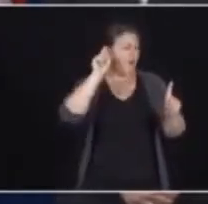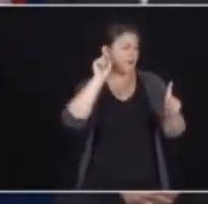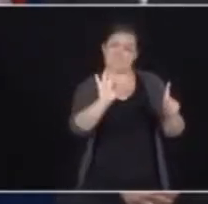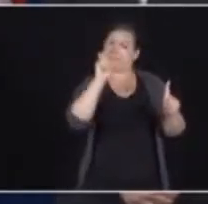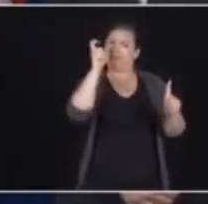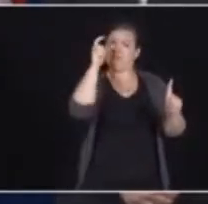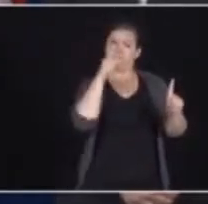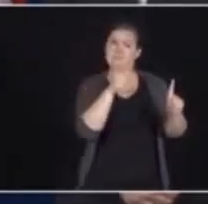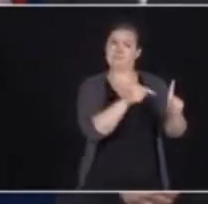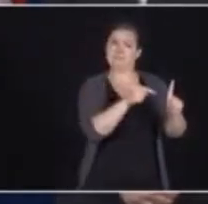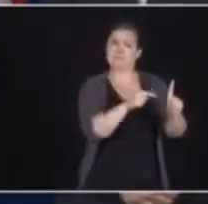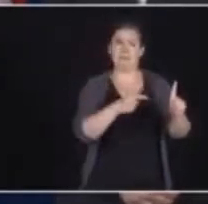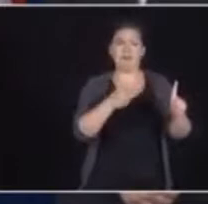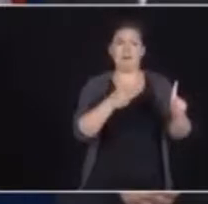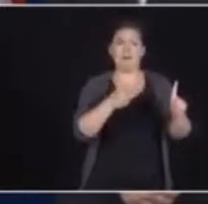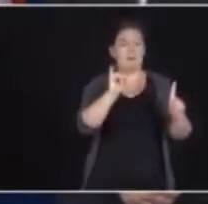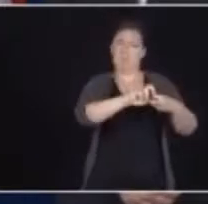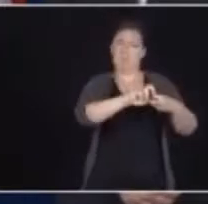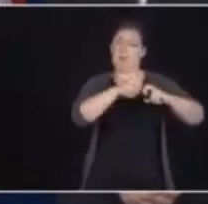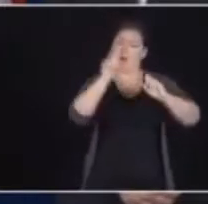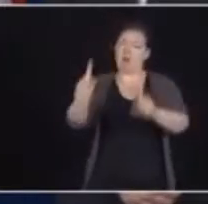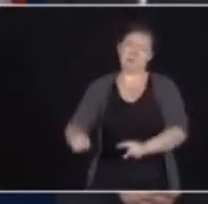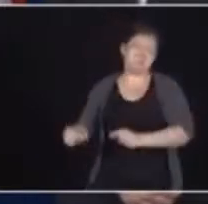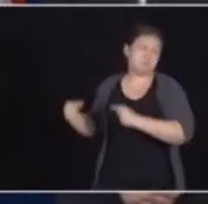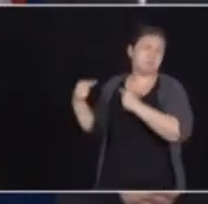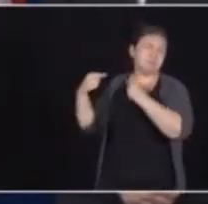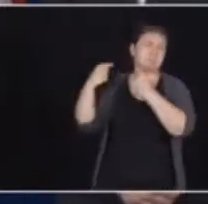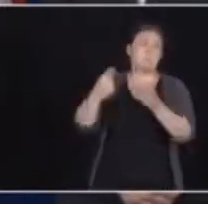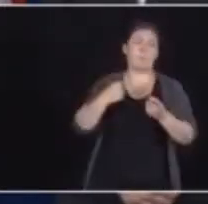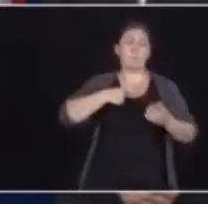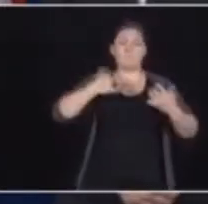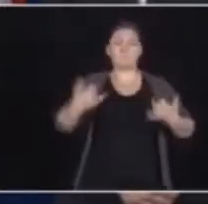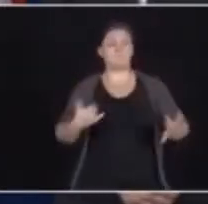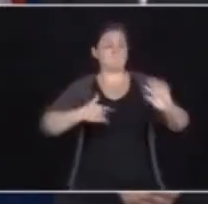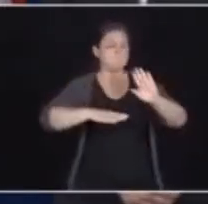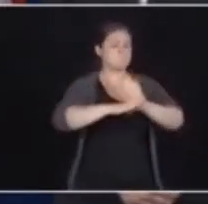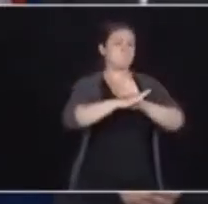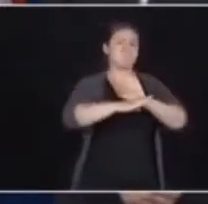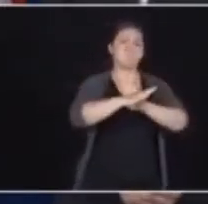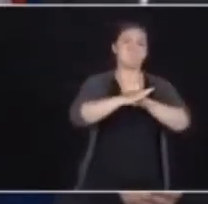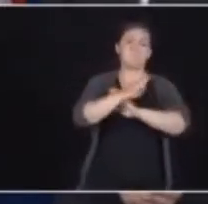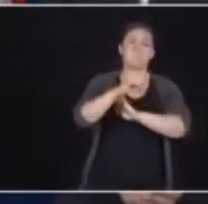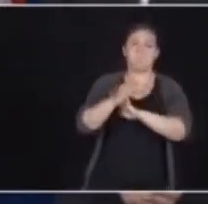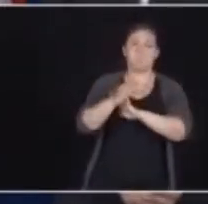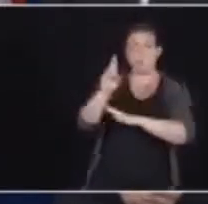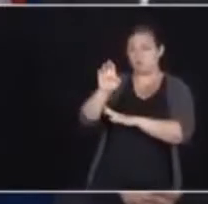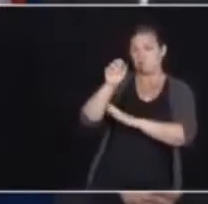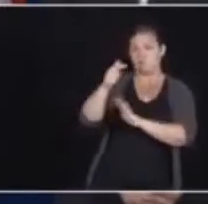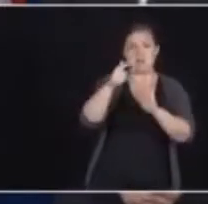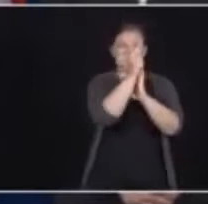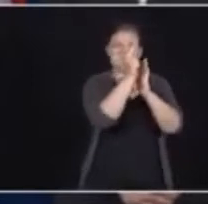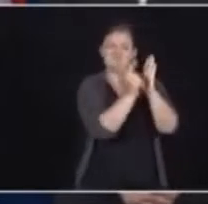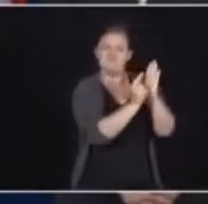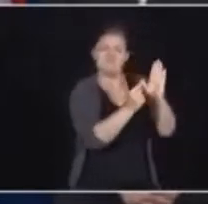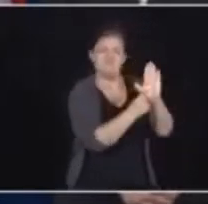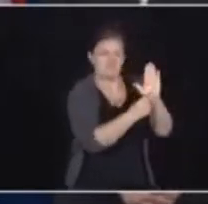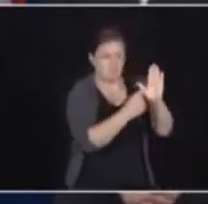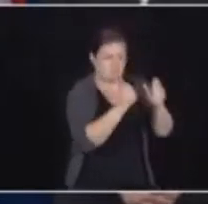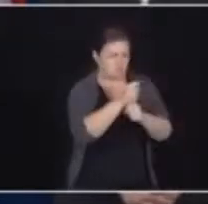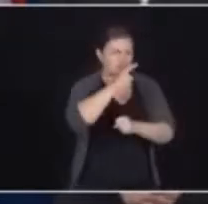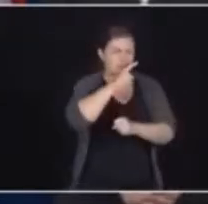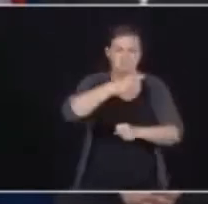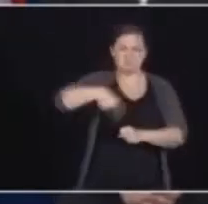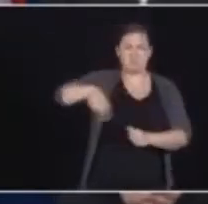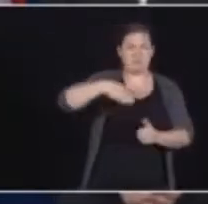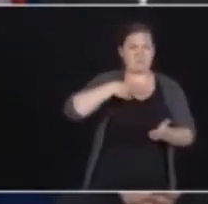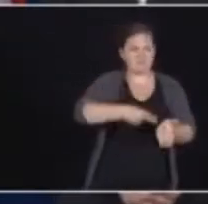decades. We've begun work on regulations to mandate cooling in existing long-term care homes. And today, I can announce